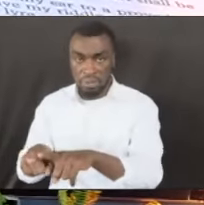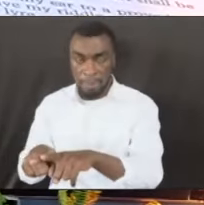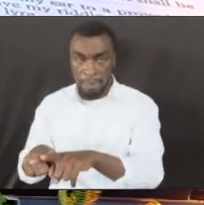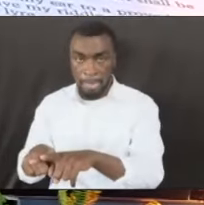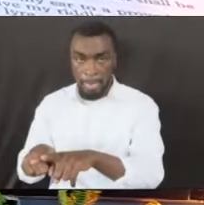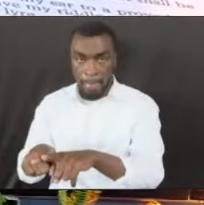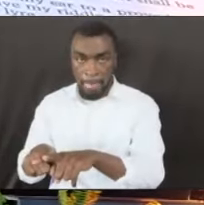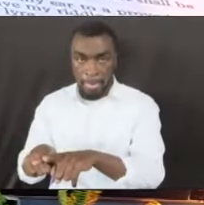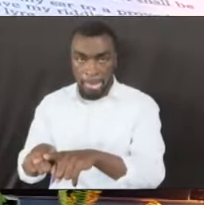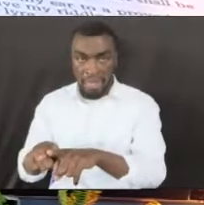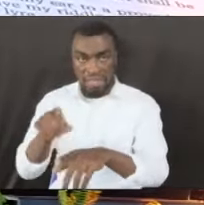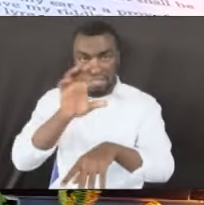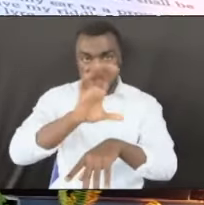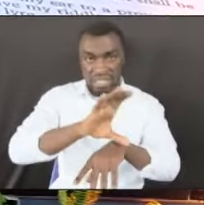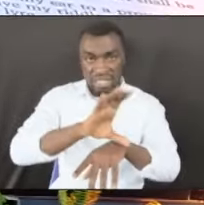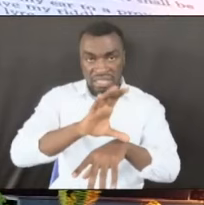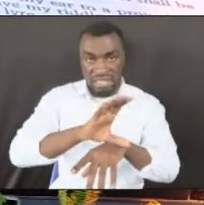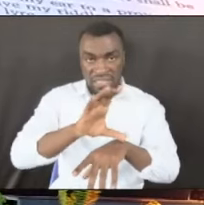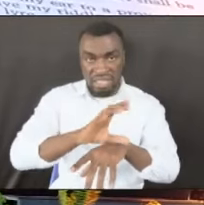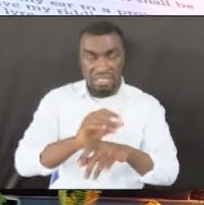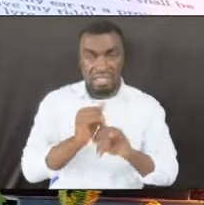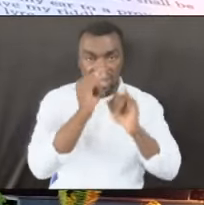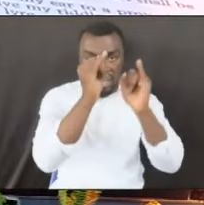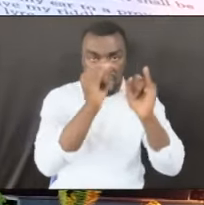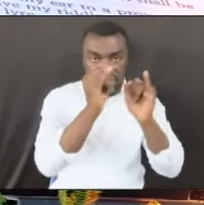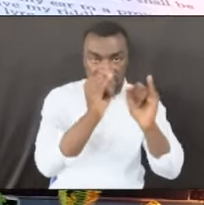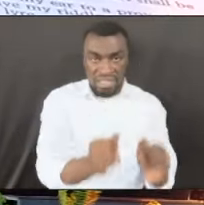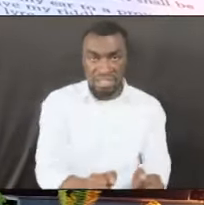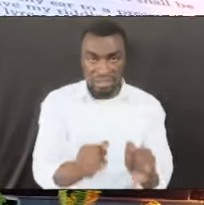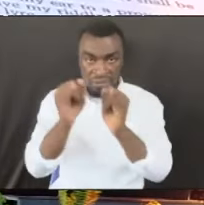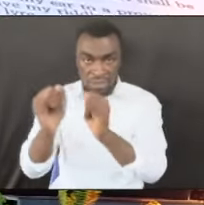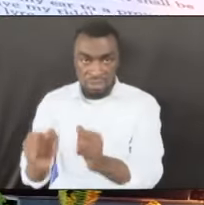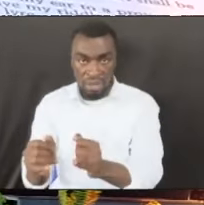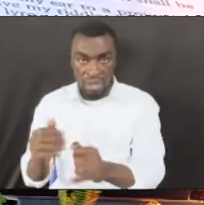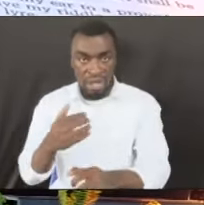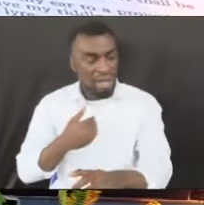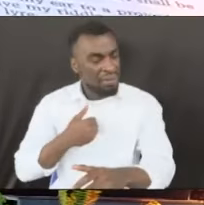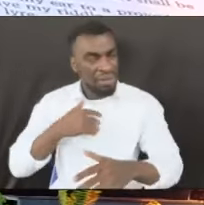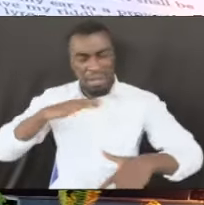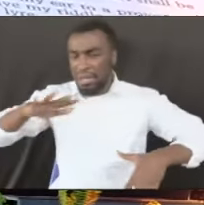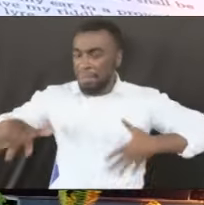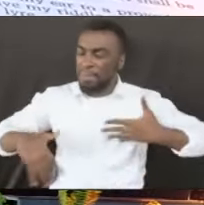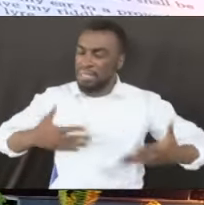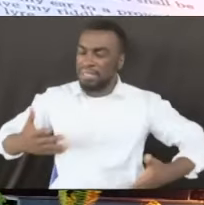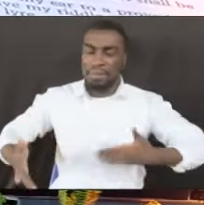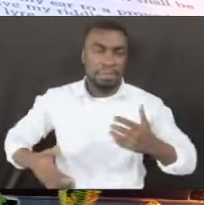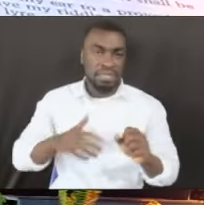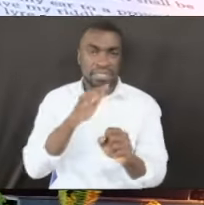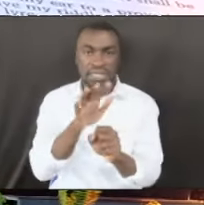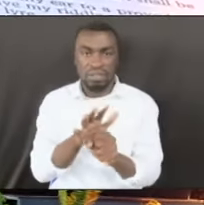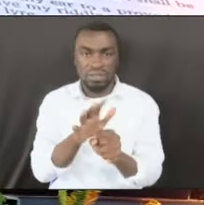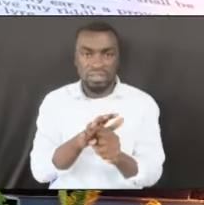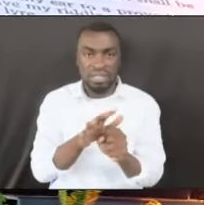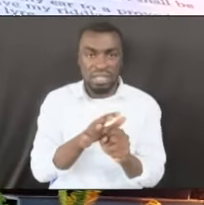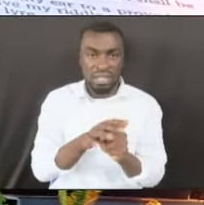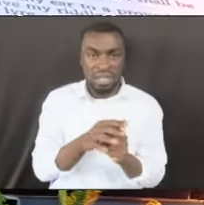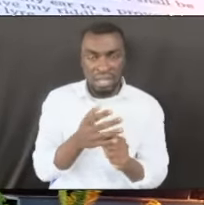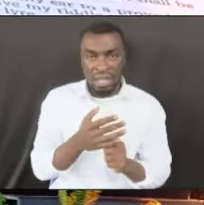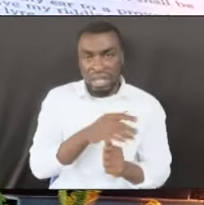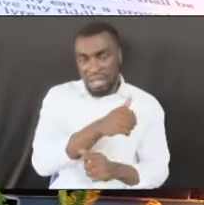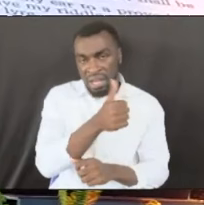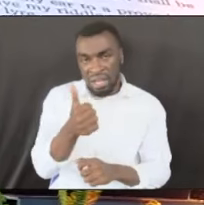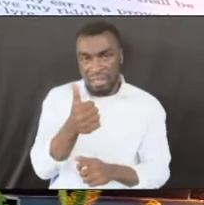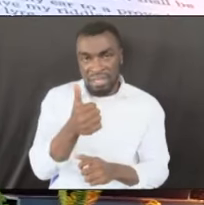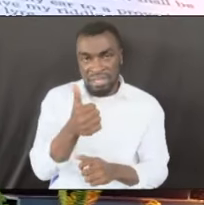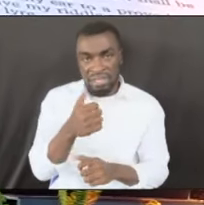as a church, as an individual, you are going to be full of happiness. The rest I may read in the afternoon, but